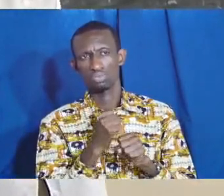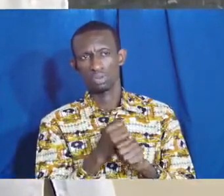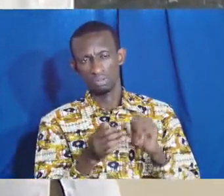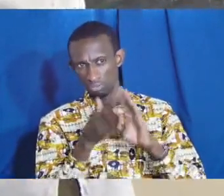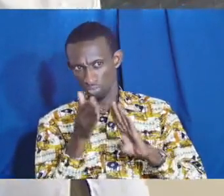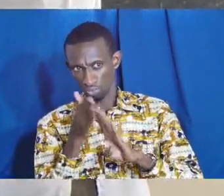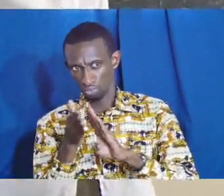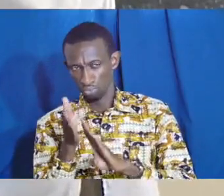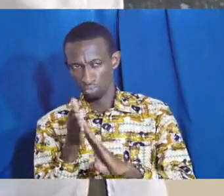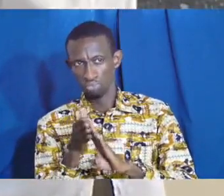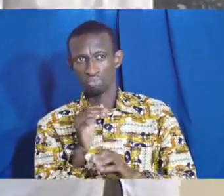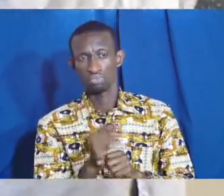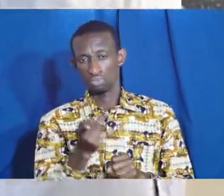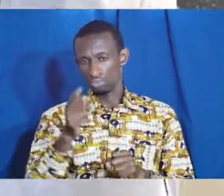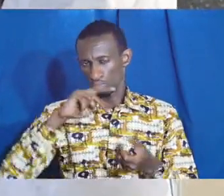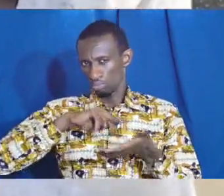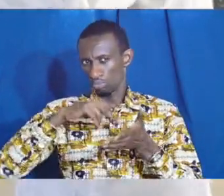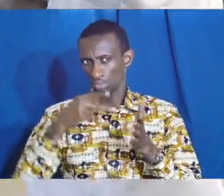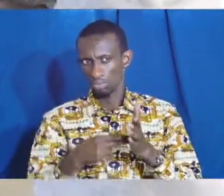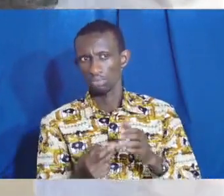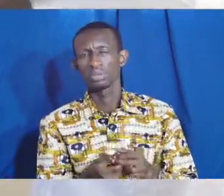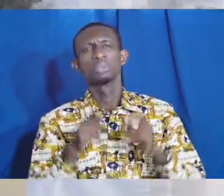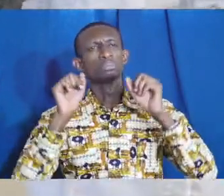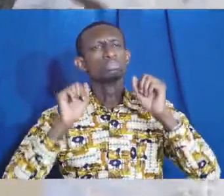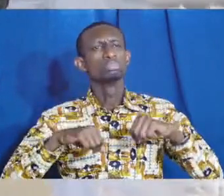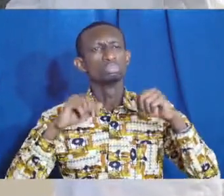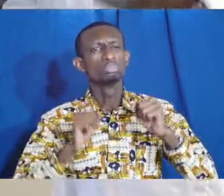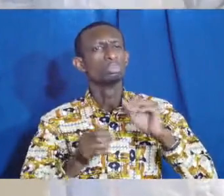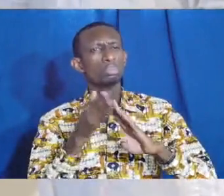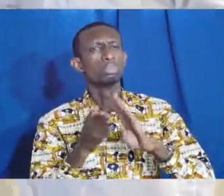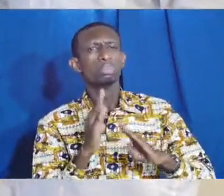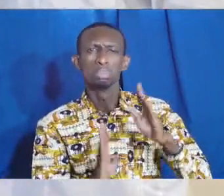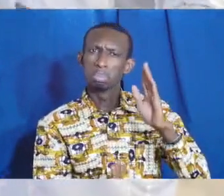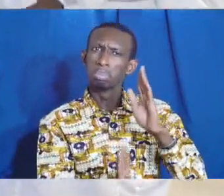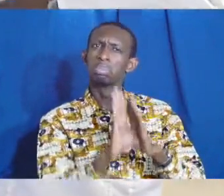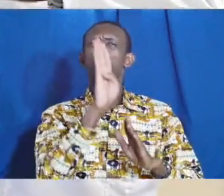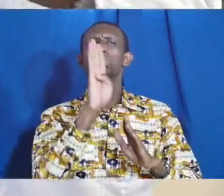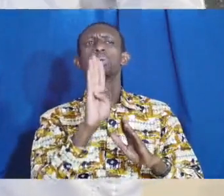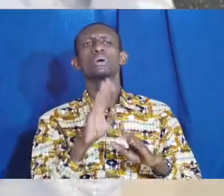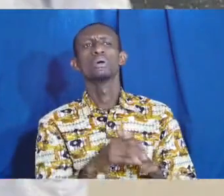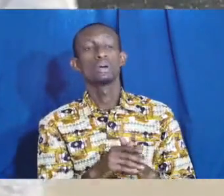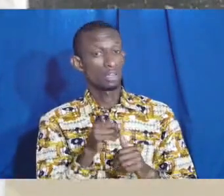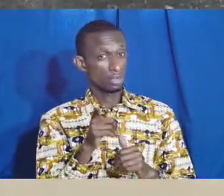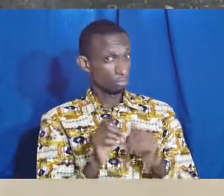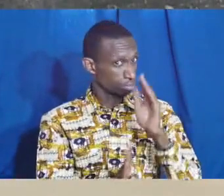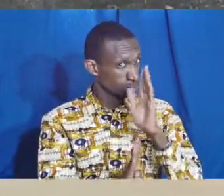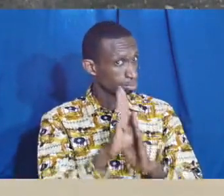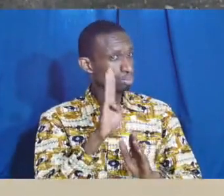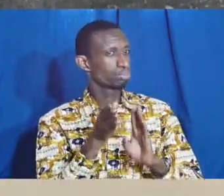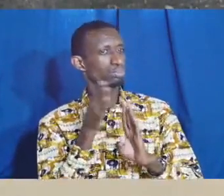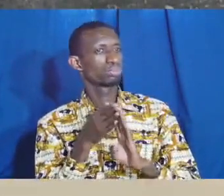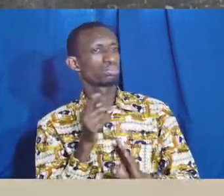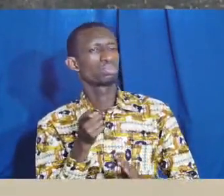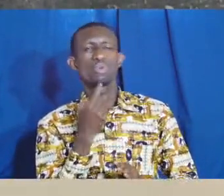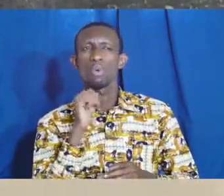rapidly. It means that it can speed up the reaction very fast. But speeding up the rate of reaction, that's supposed to be done